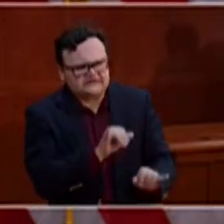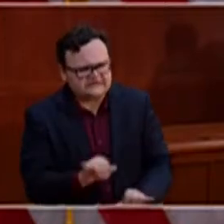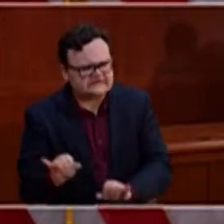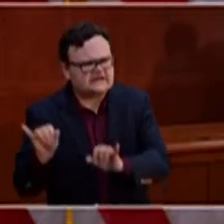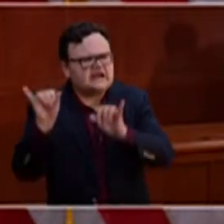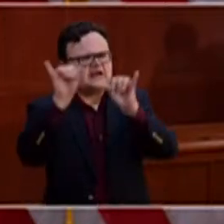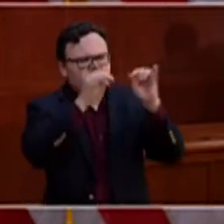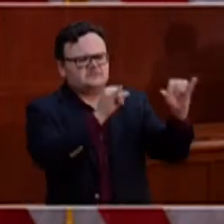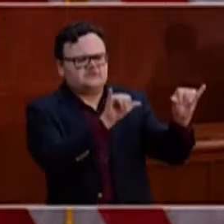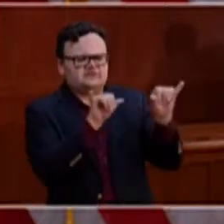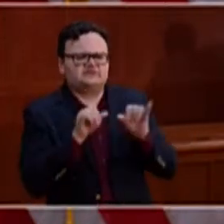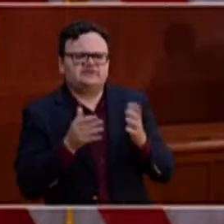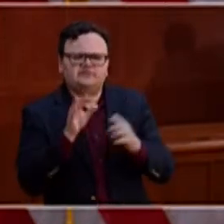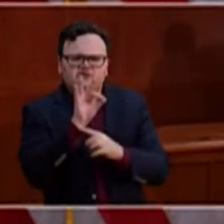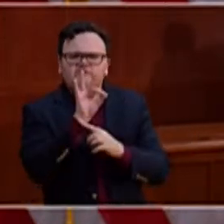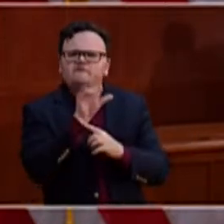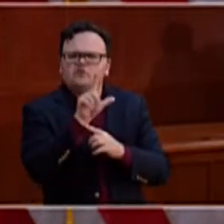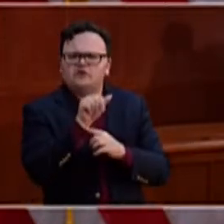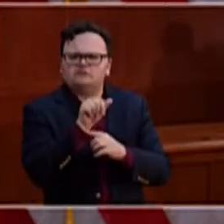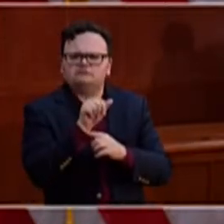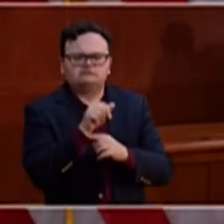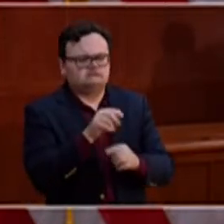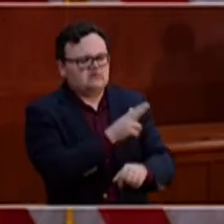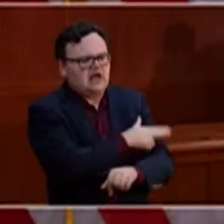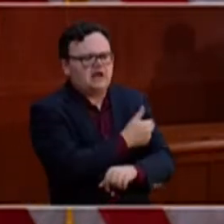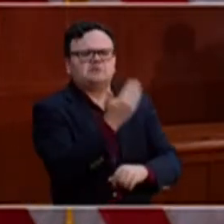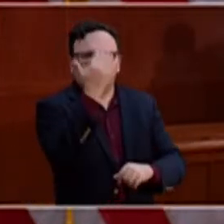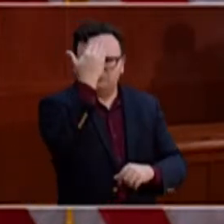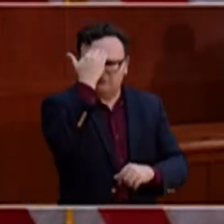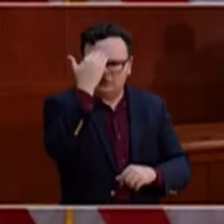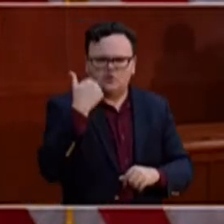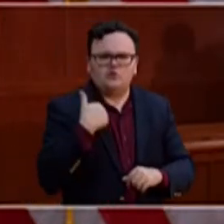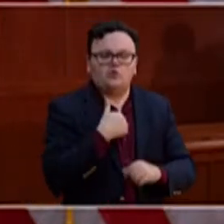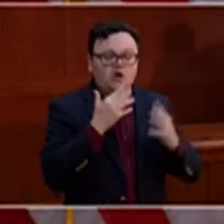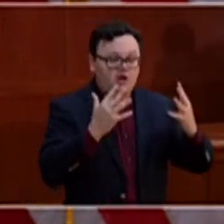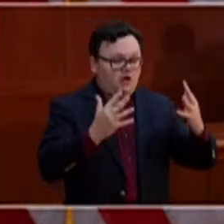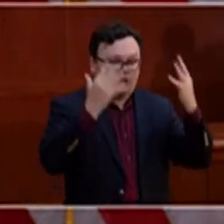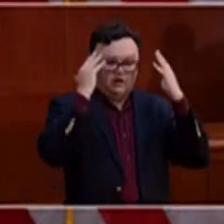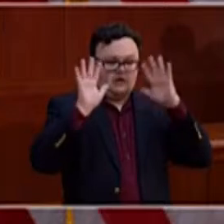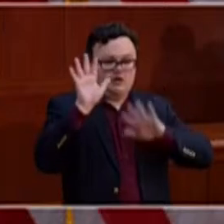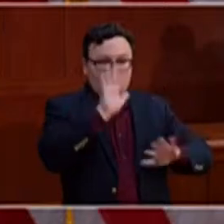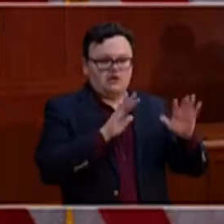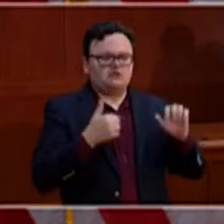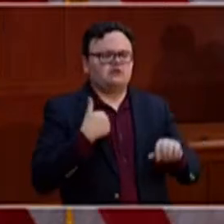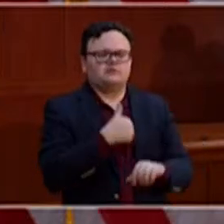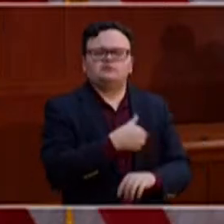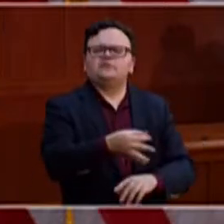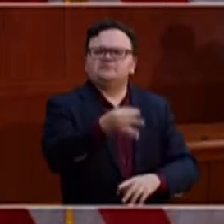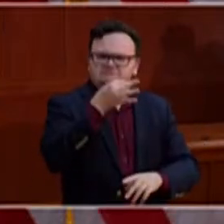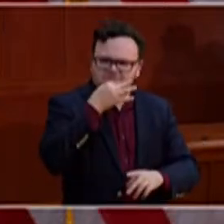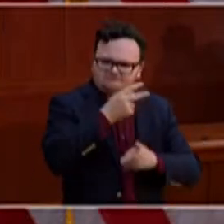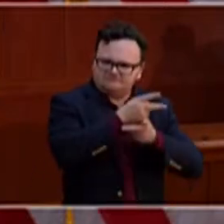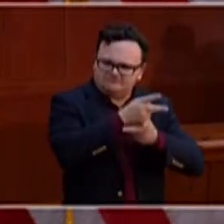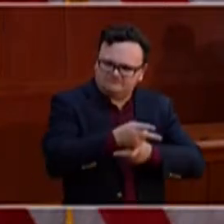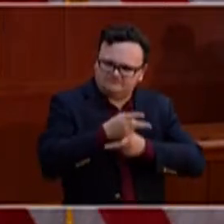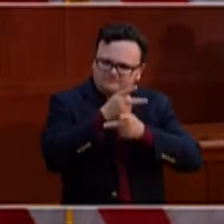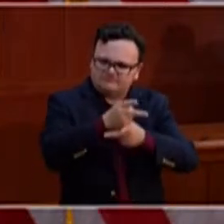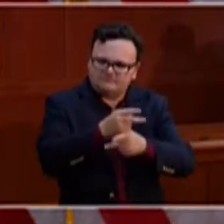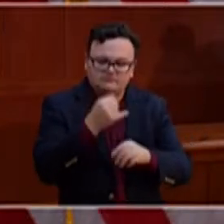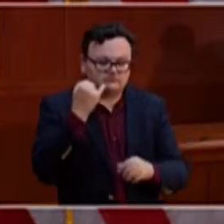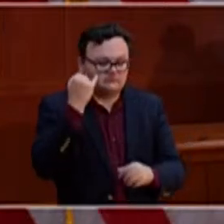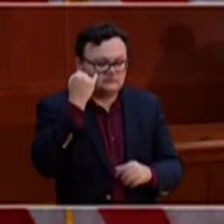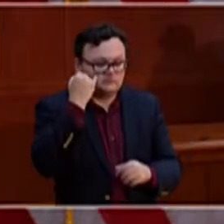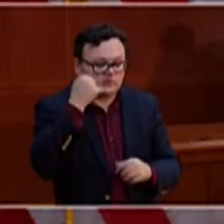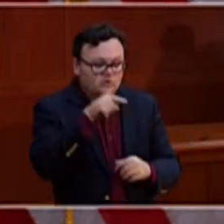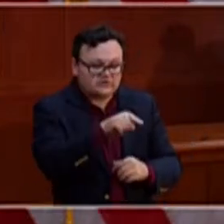that is good, because they know they're going to be able to meet the capacity and meet the demand. And then if you have other areas where you have